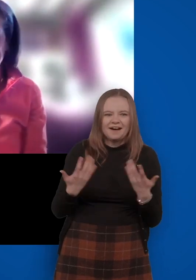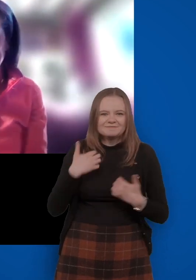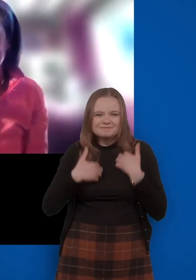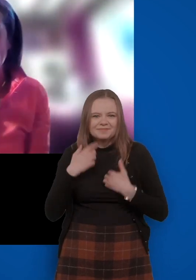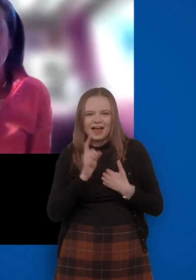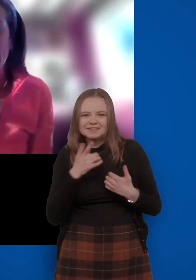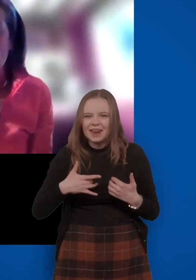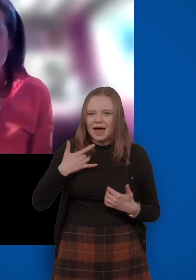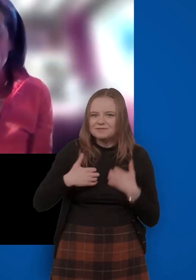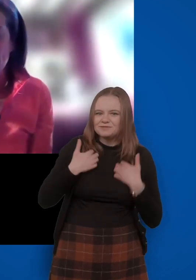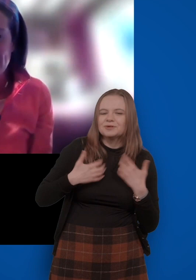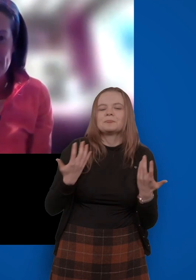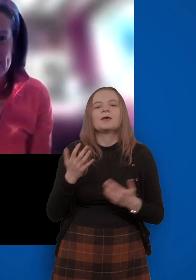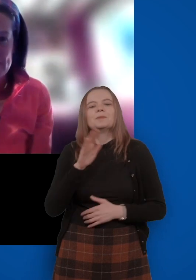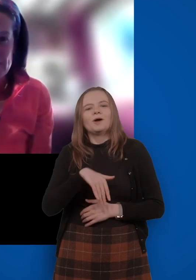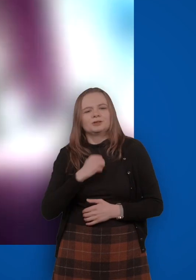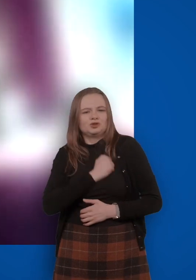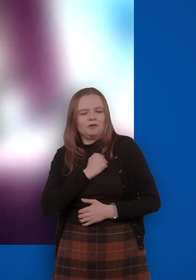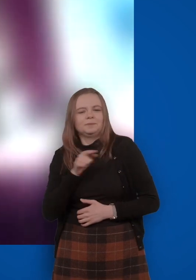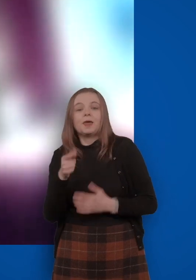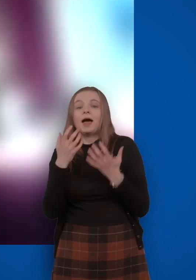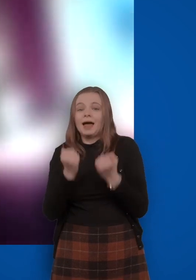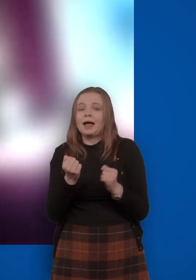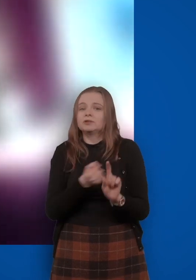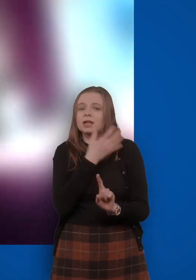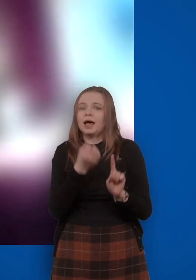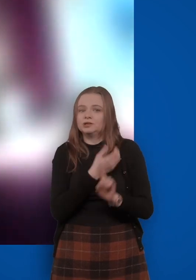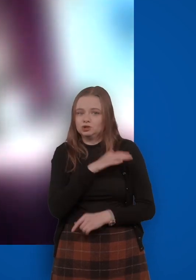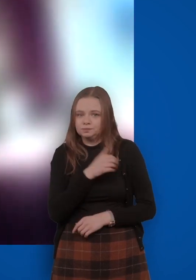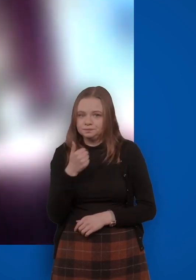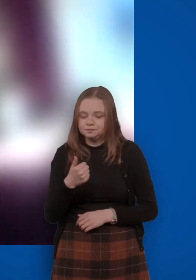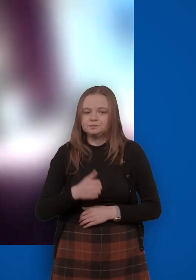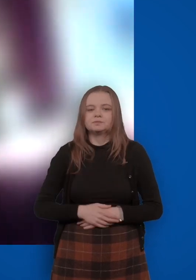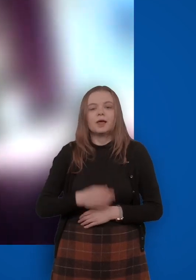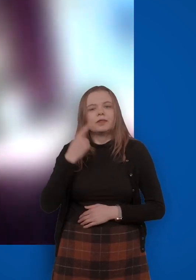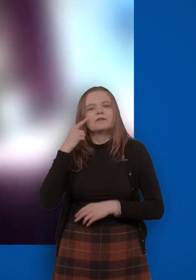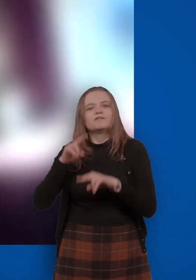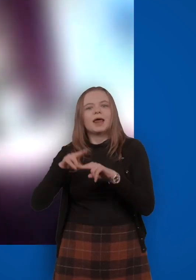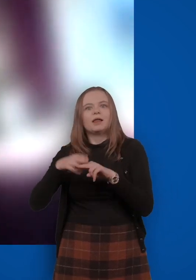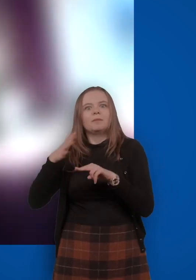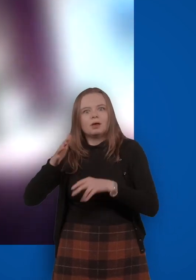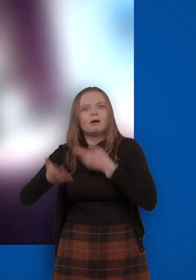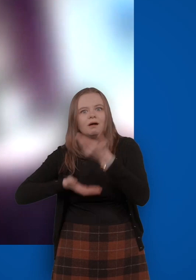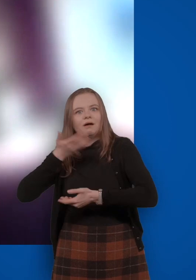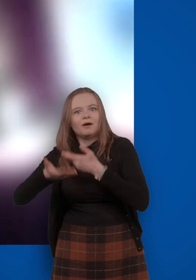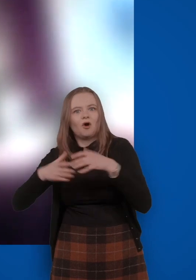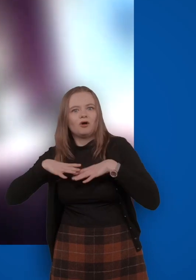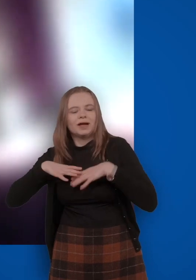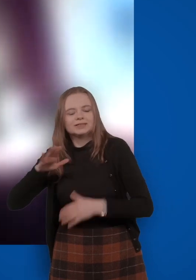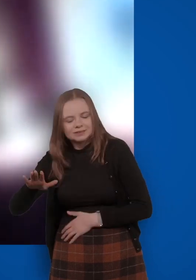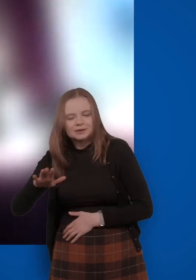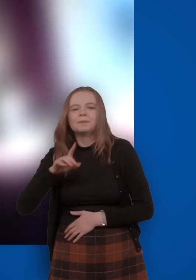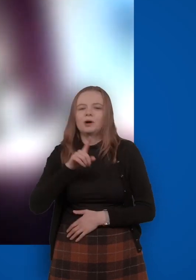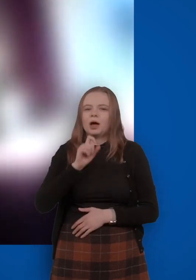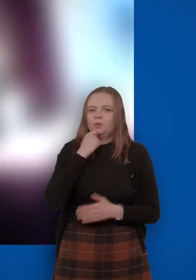so sorry, everybody. I do actually have some slides. I mean, I think Fionn's probably given away some of the juicy bits, but